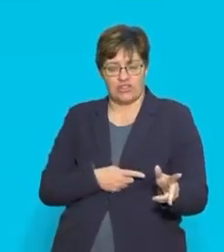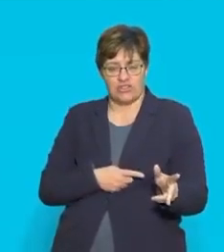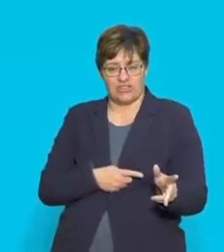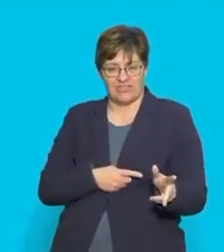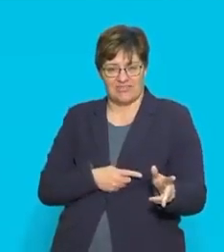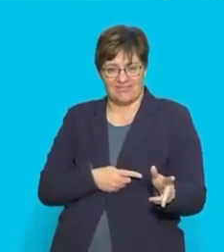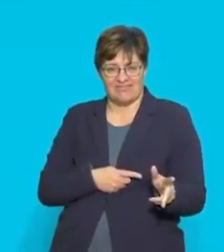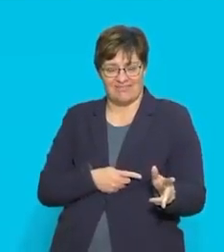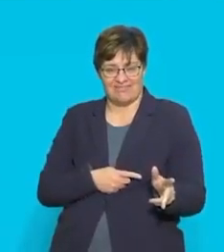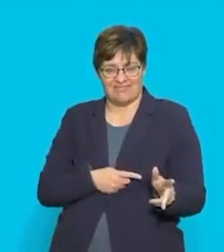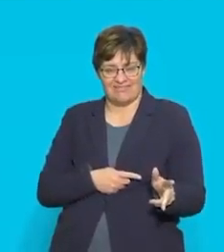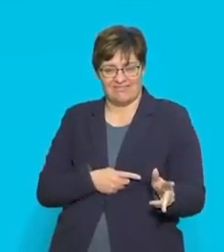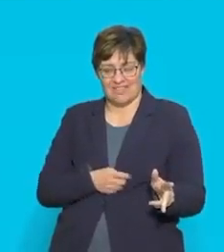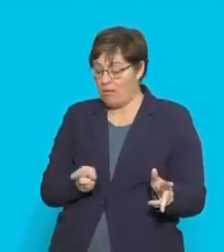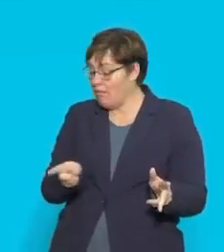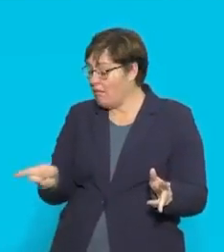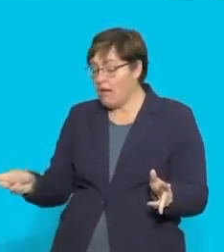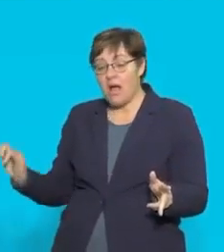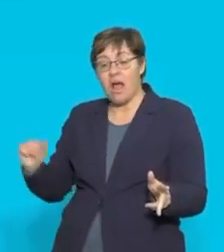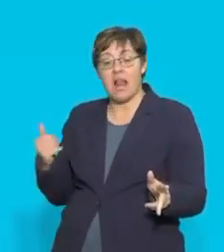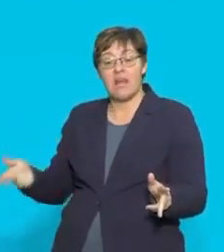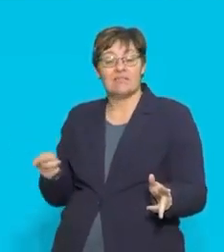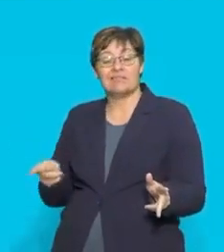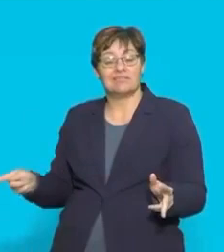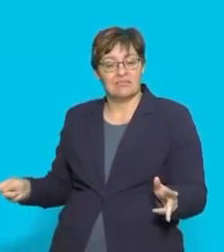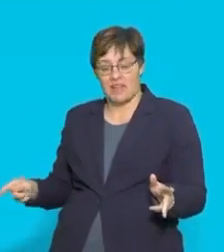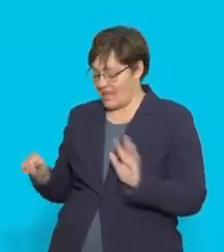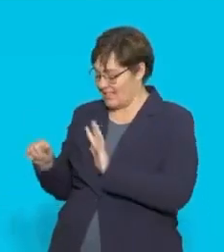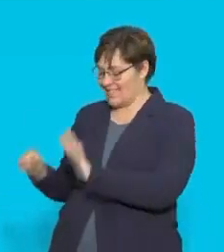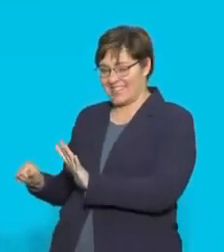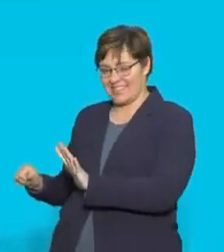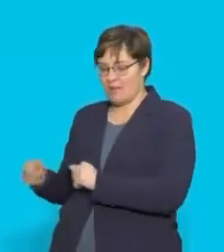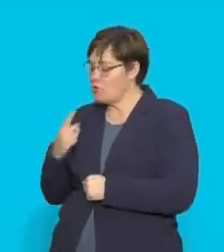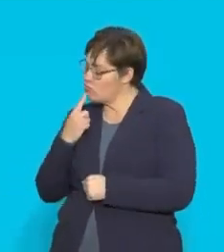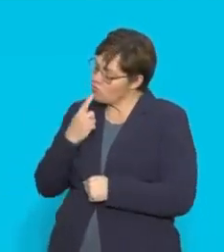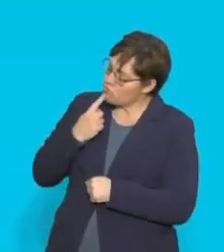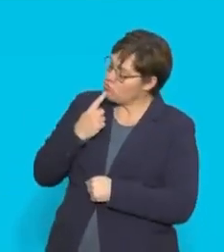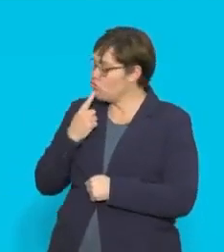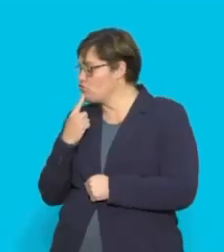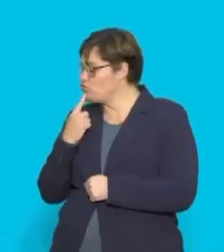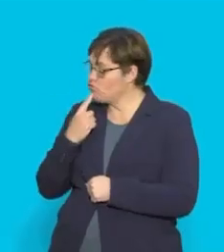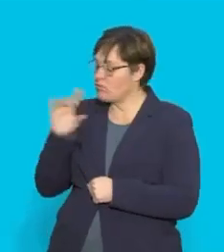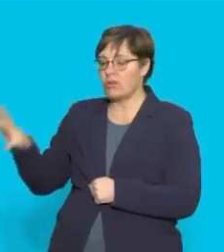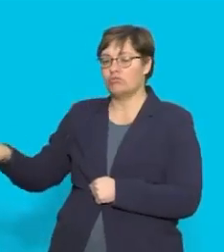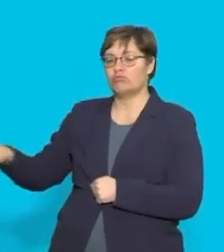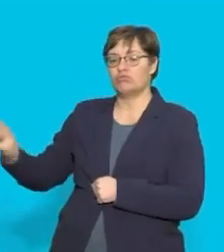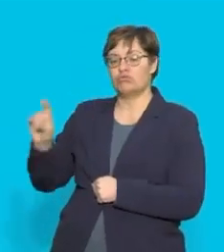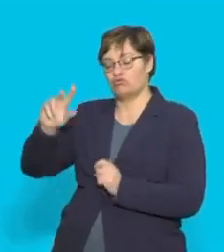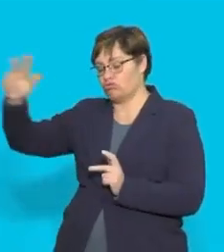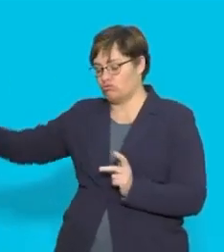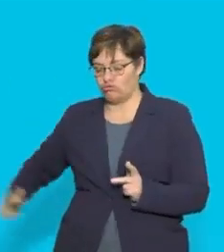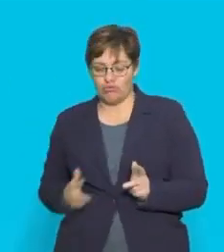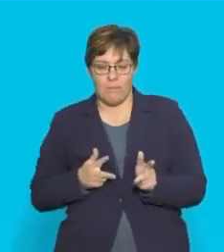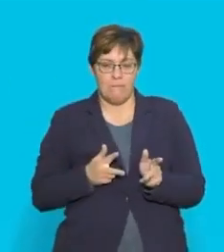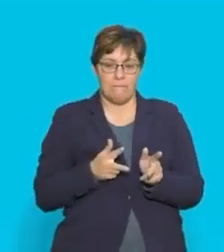been taken. The next car has how many choices left? If you look at that, the next car